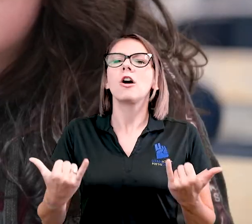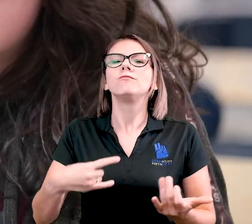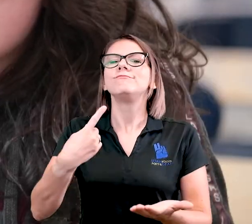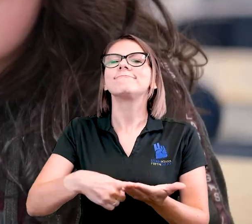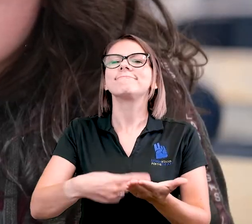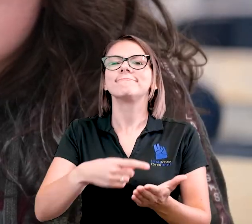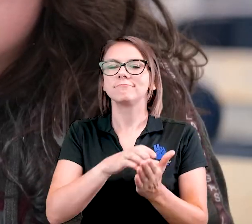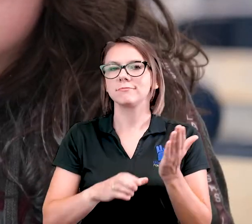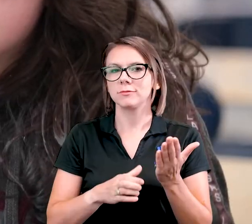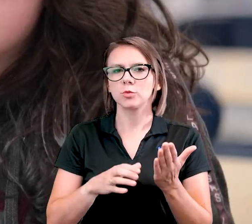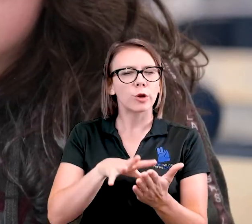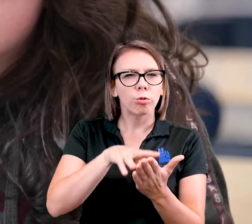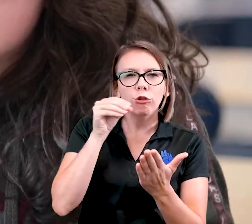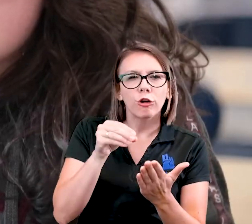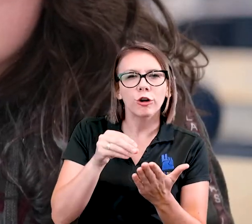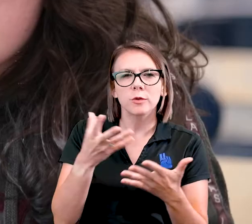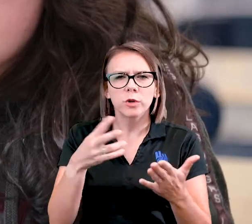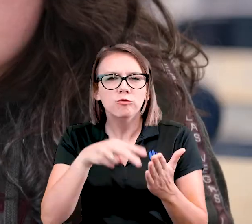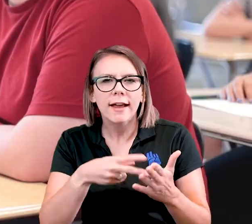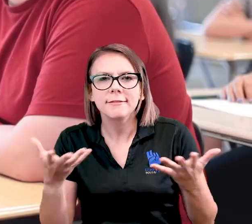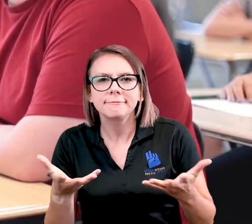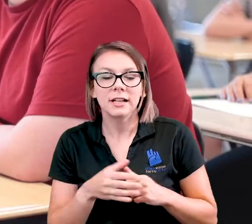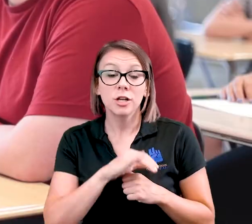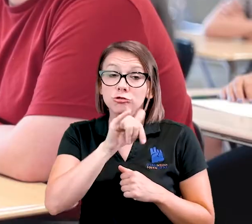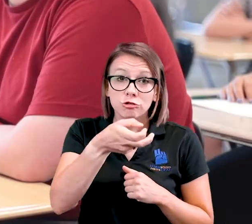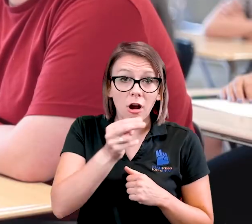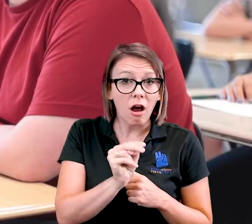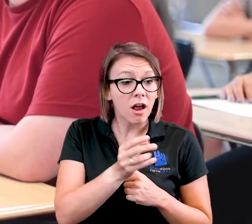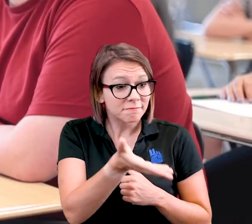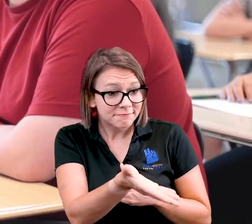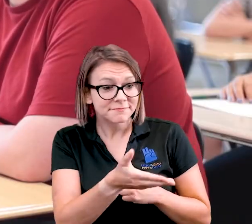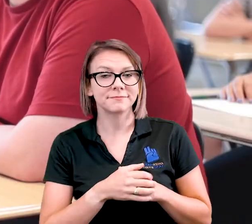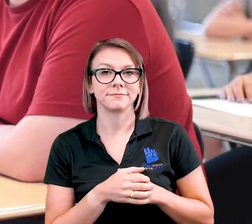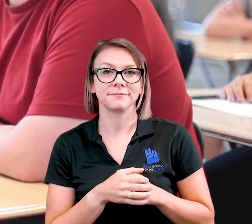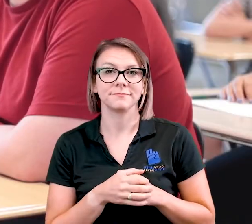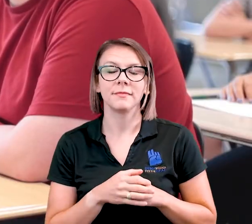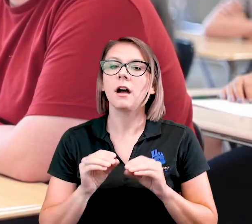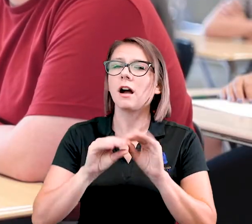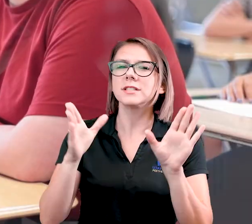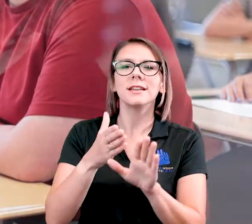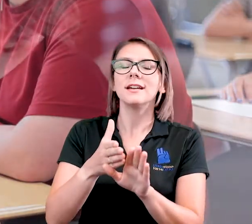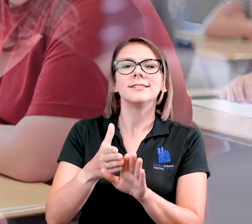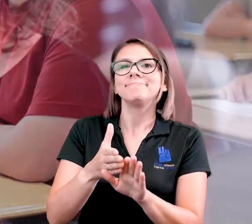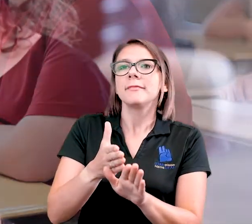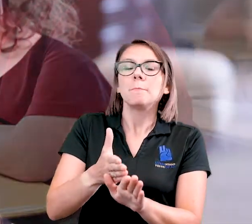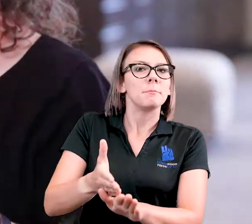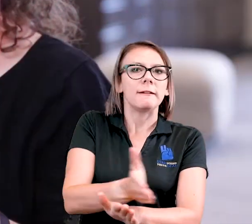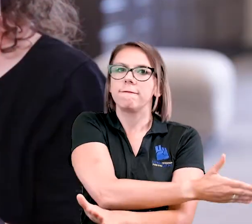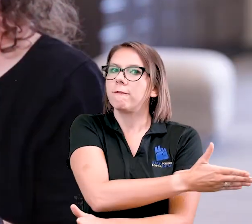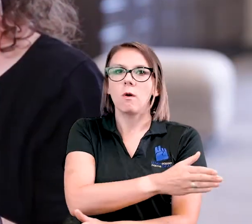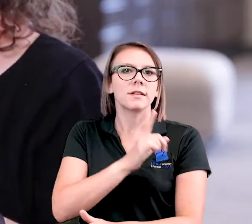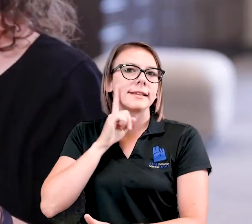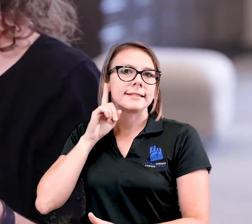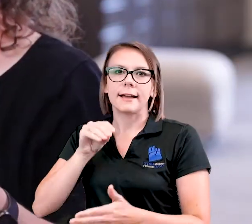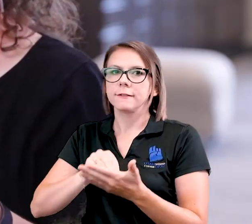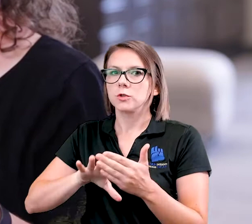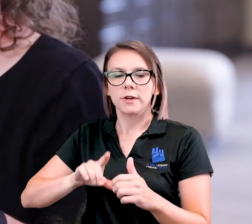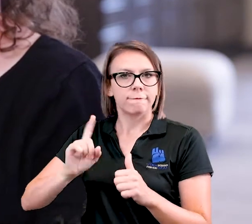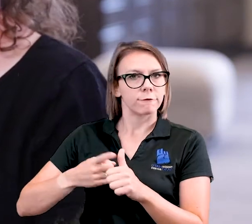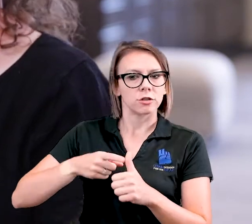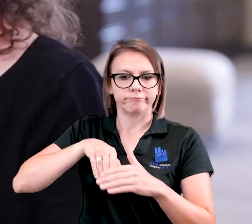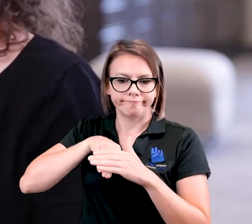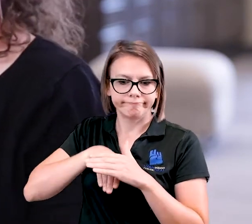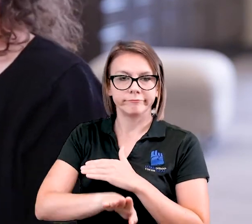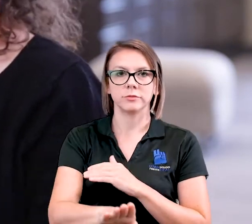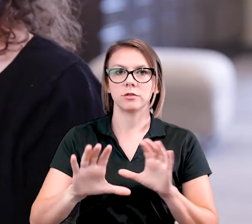what you read and what you learned. And John, what did you read? Obviously, before a deaf student comes in, being able to think